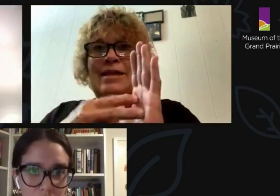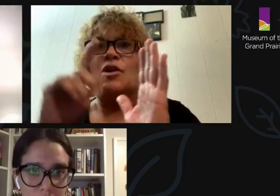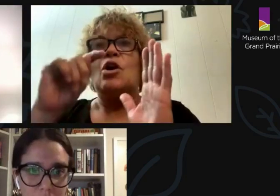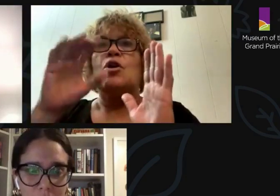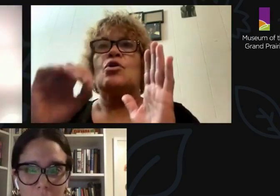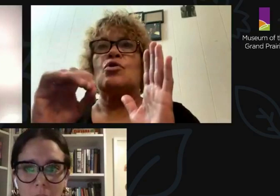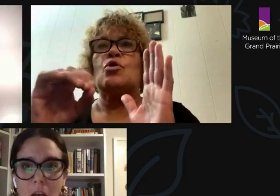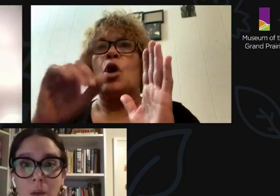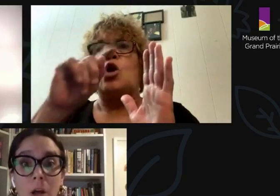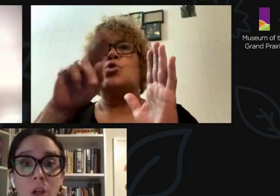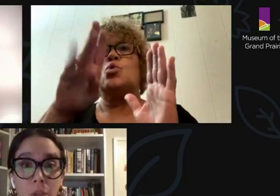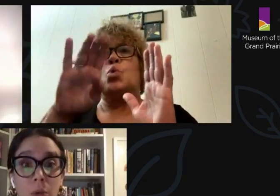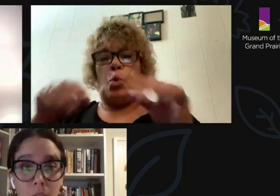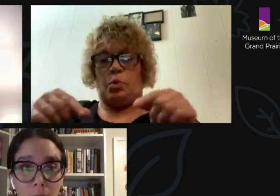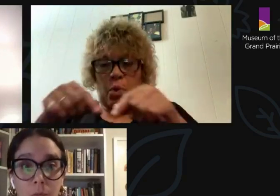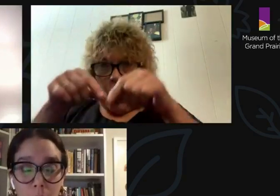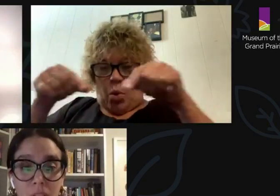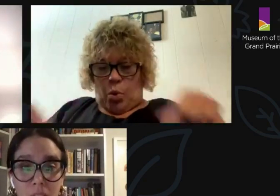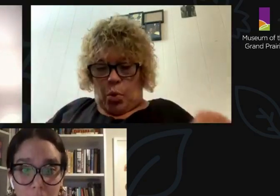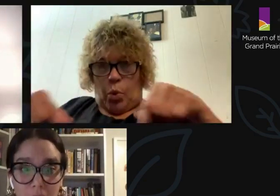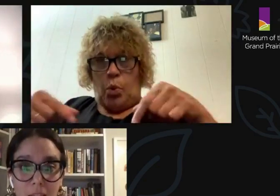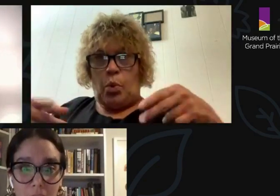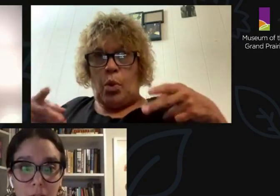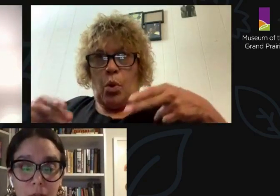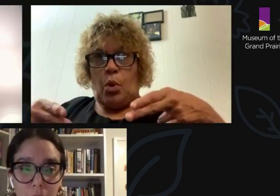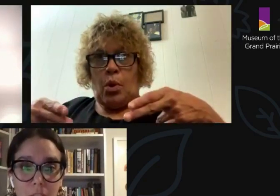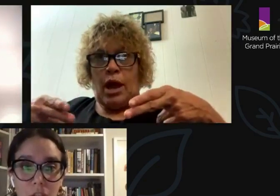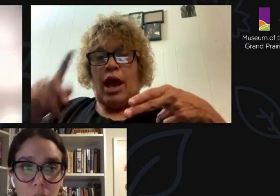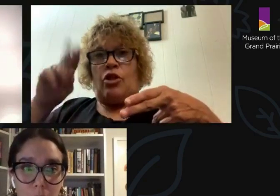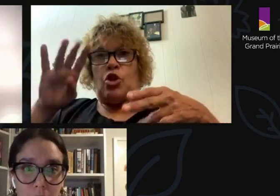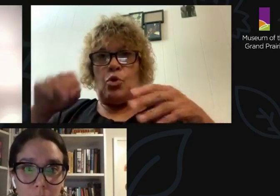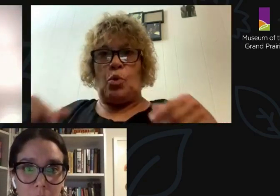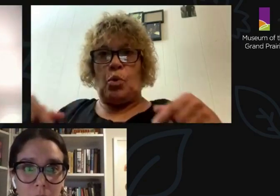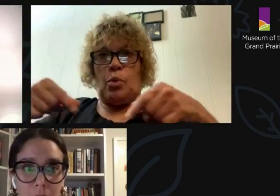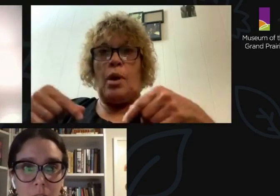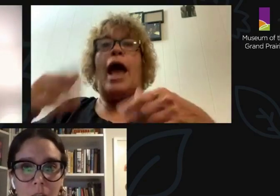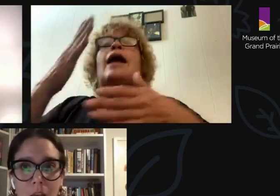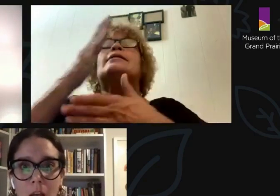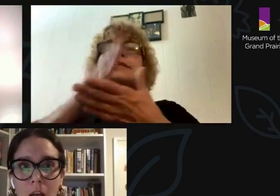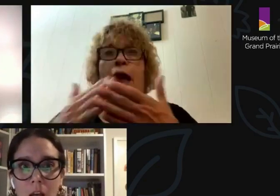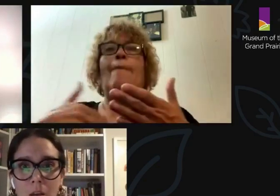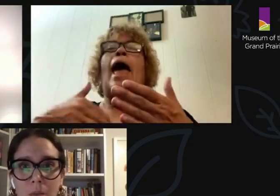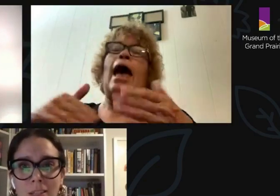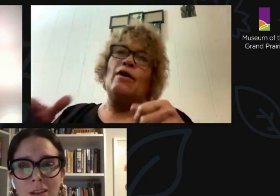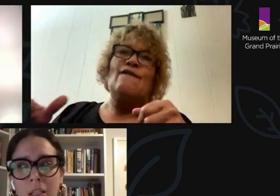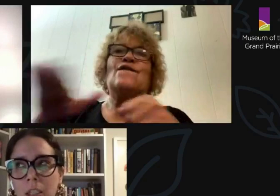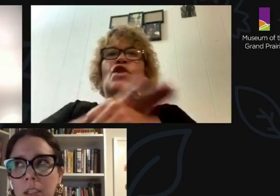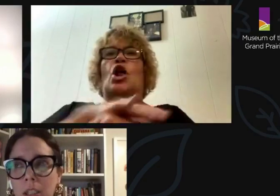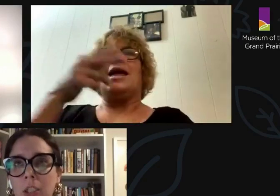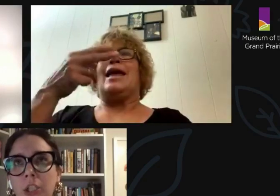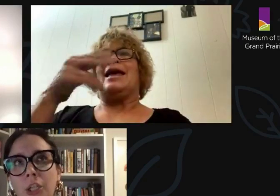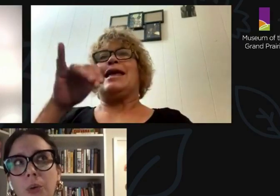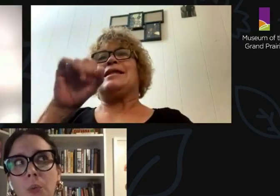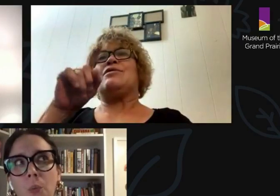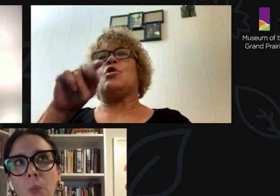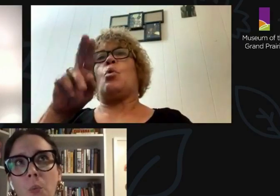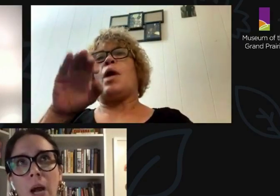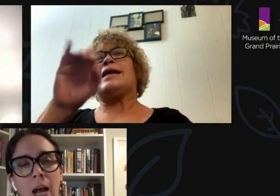tubal ligations. Although some folks did have full hysterectomies. It's